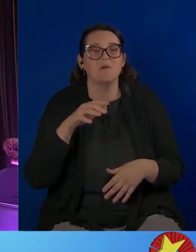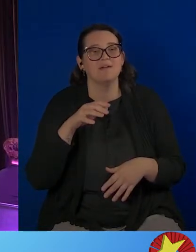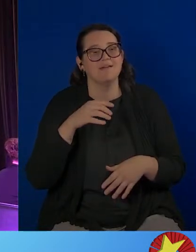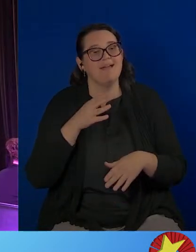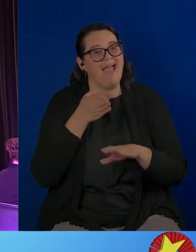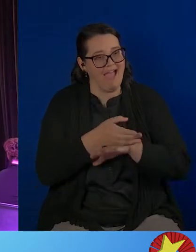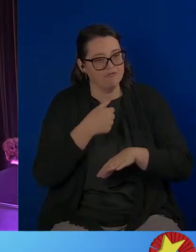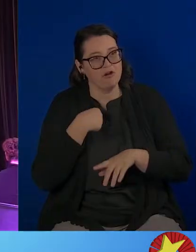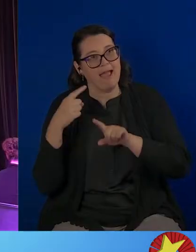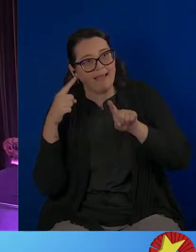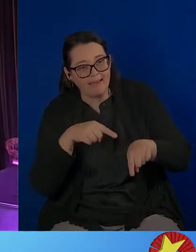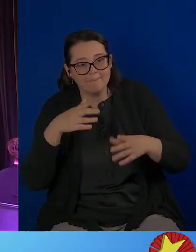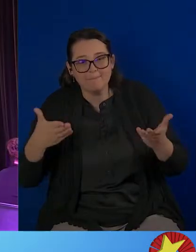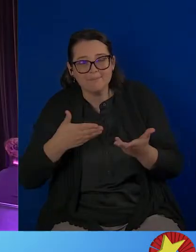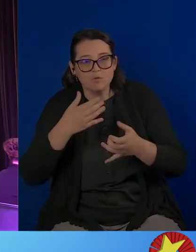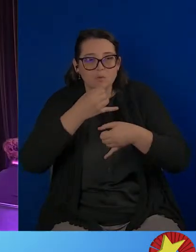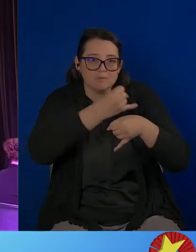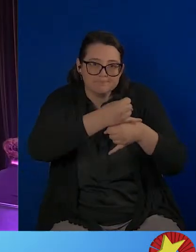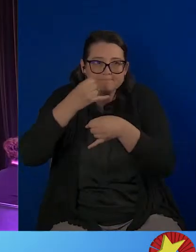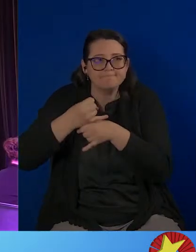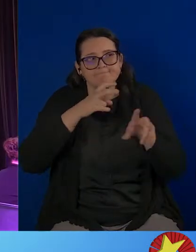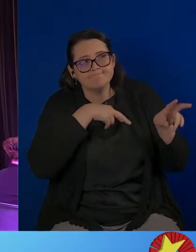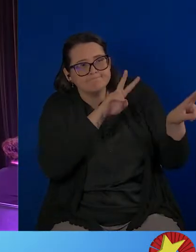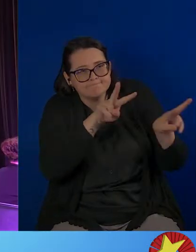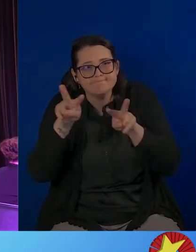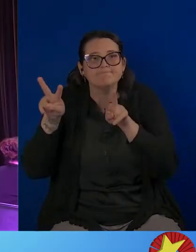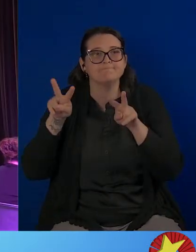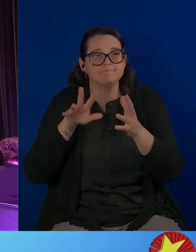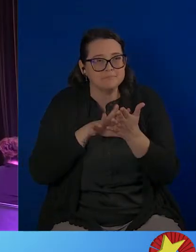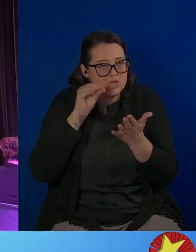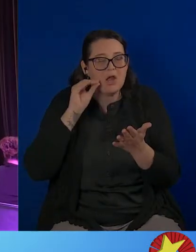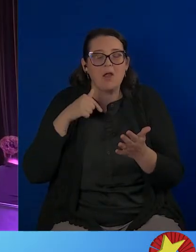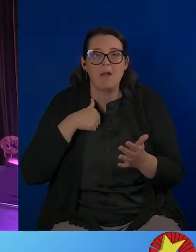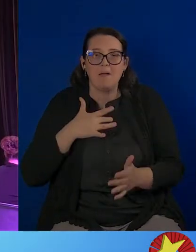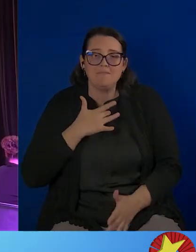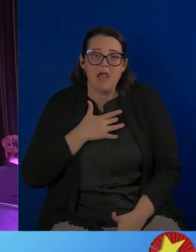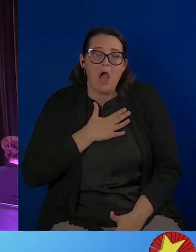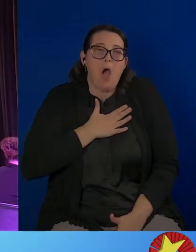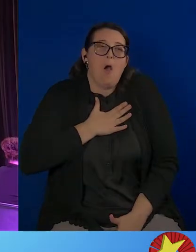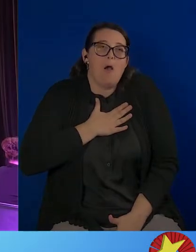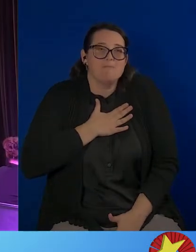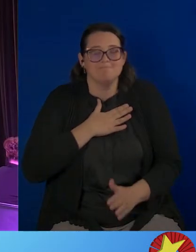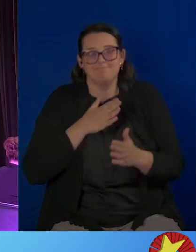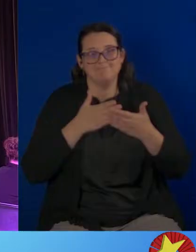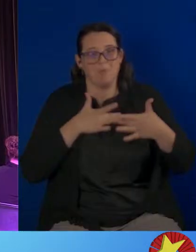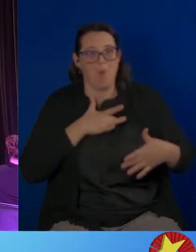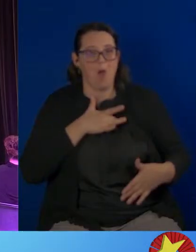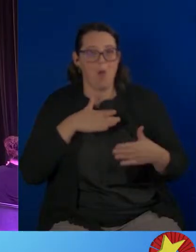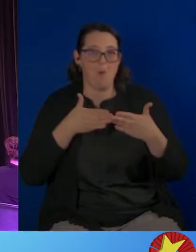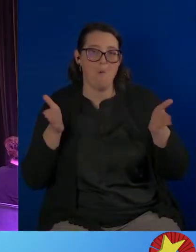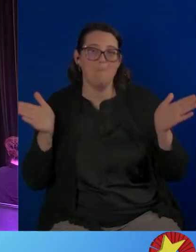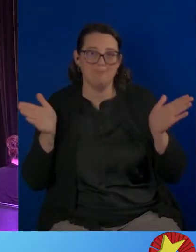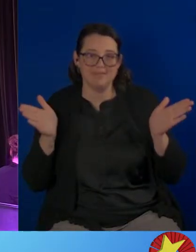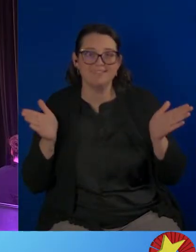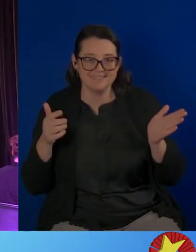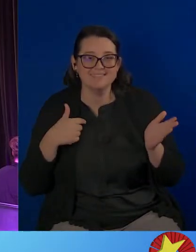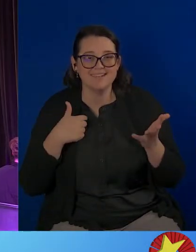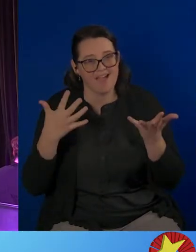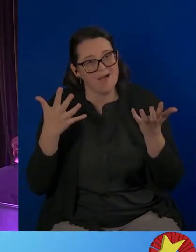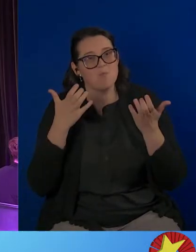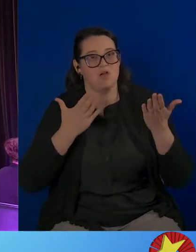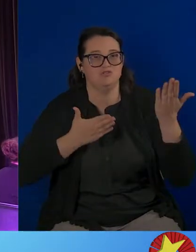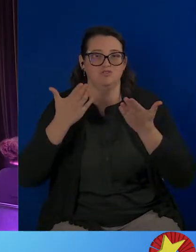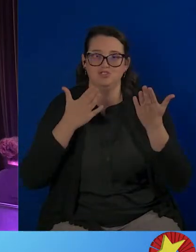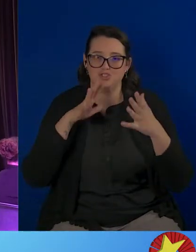programs and the students and the things that the schools had to offer, my heart was just very open to, I would like to serve in some